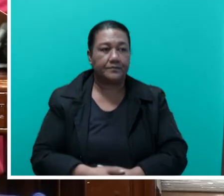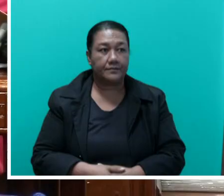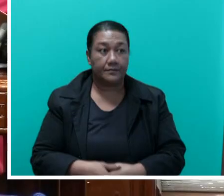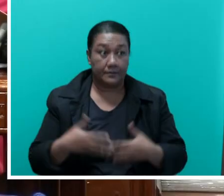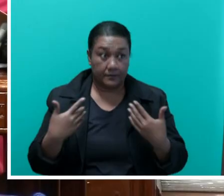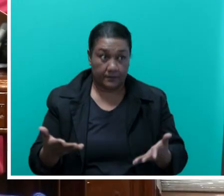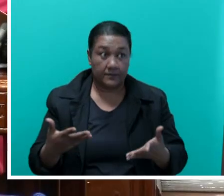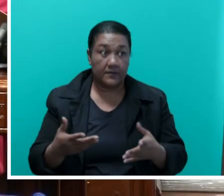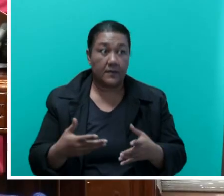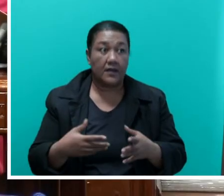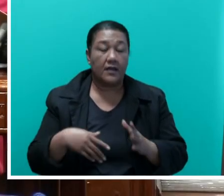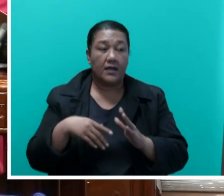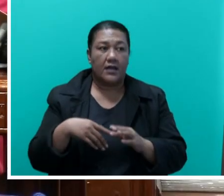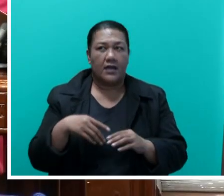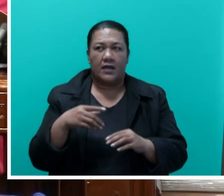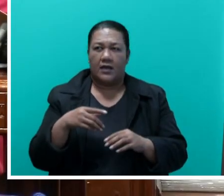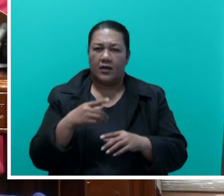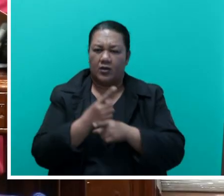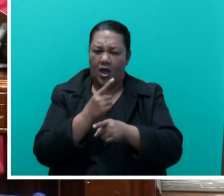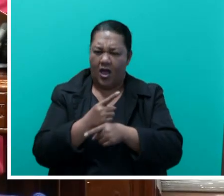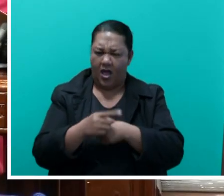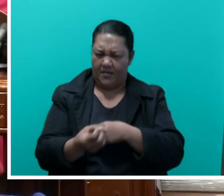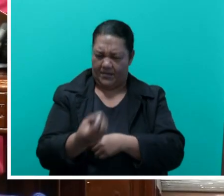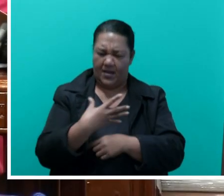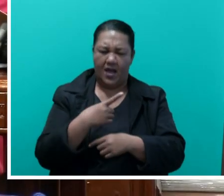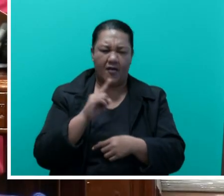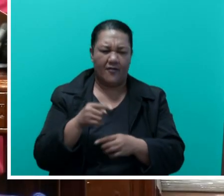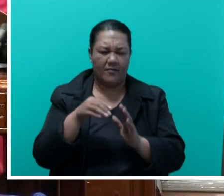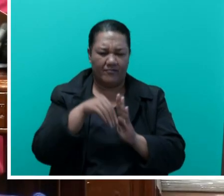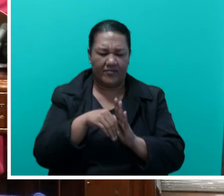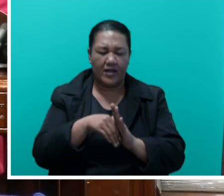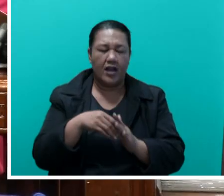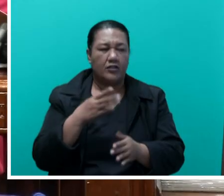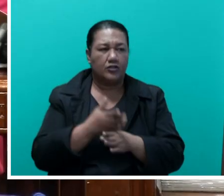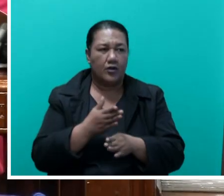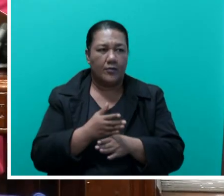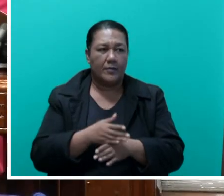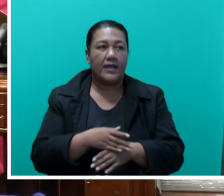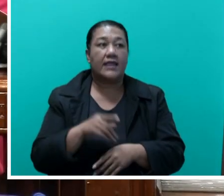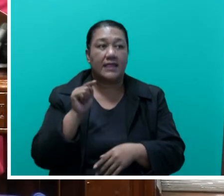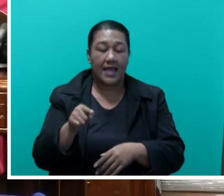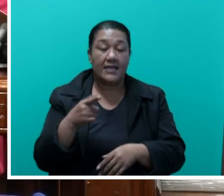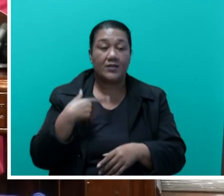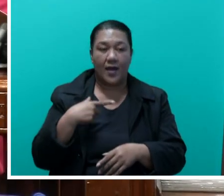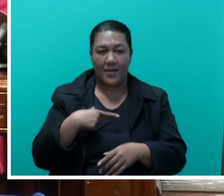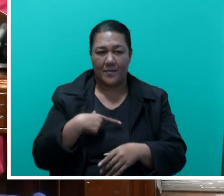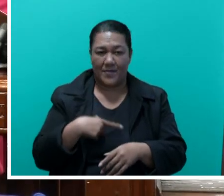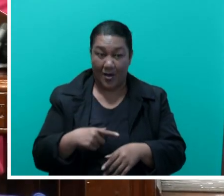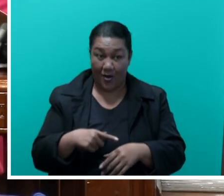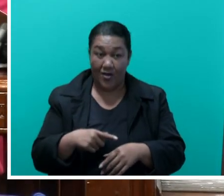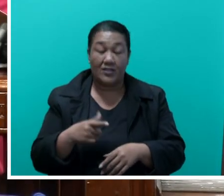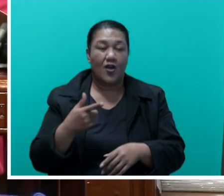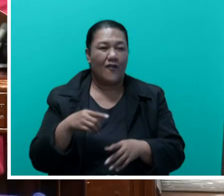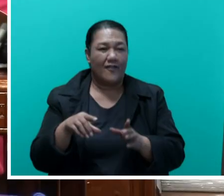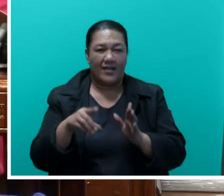we were falling down on the job. This came amidst all the ups and downs of democracy,